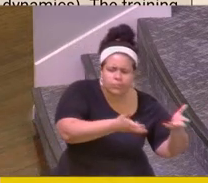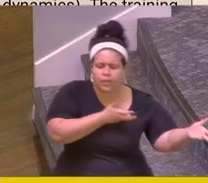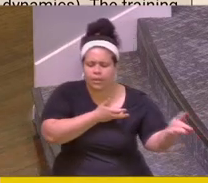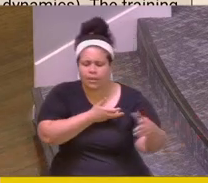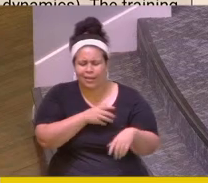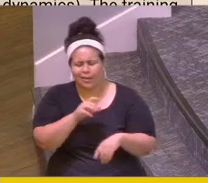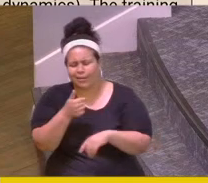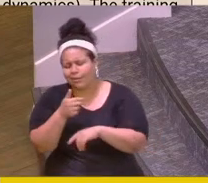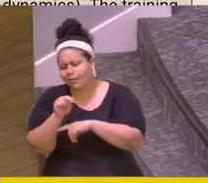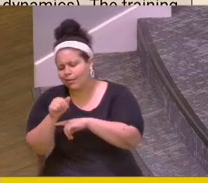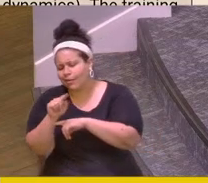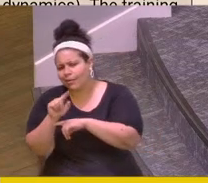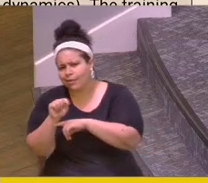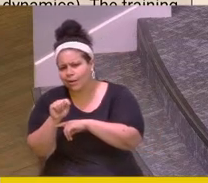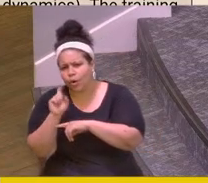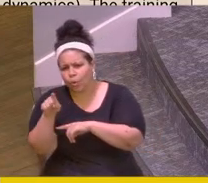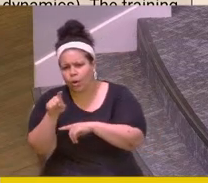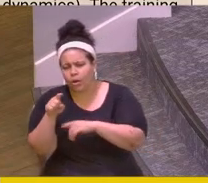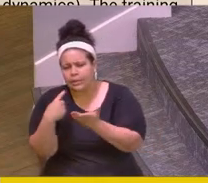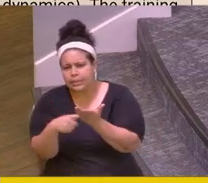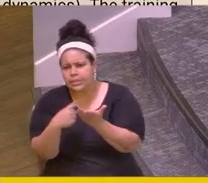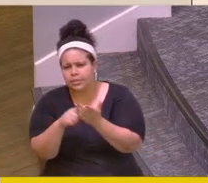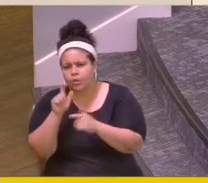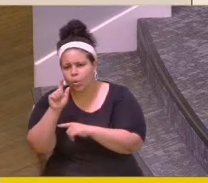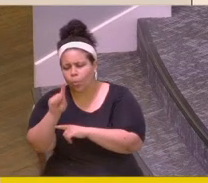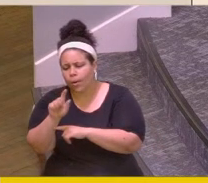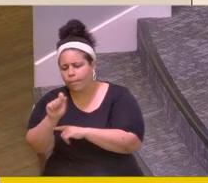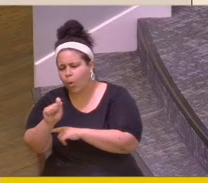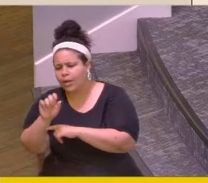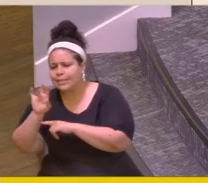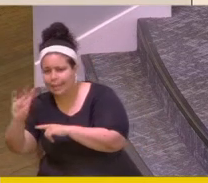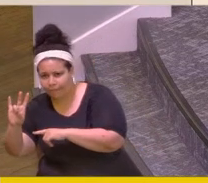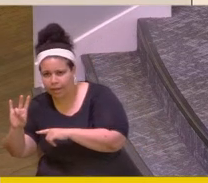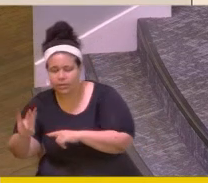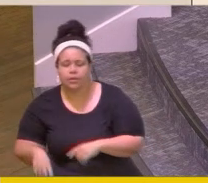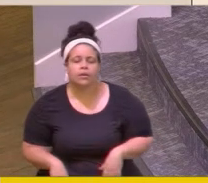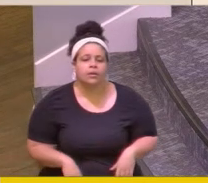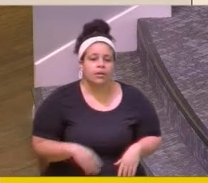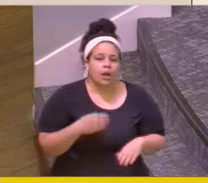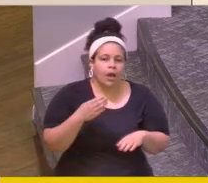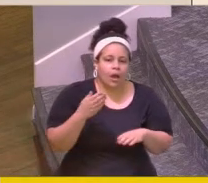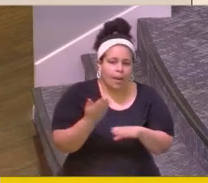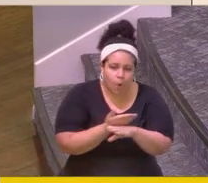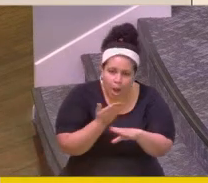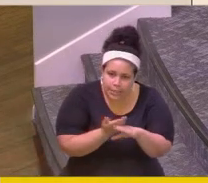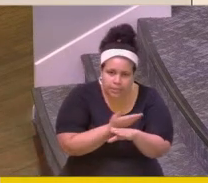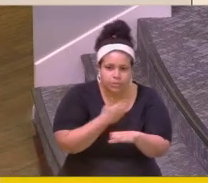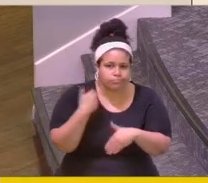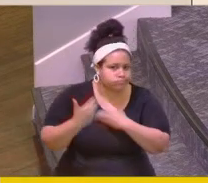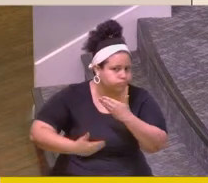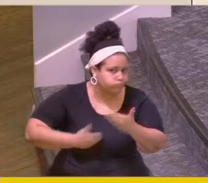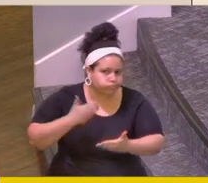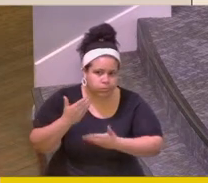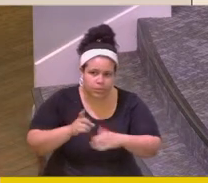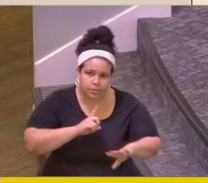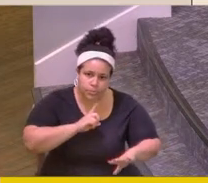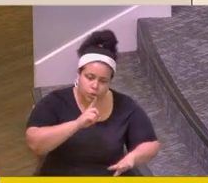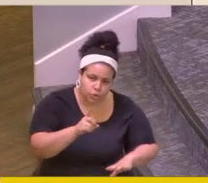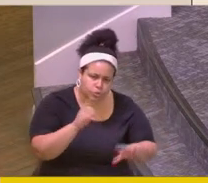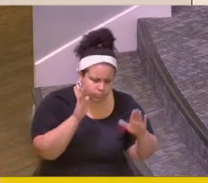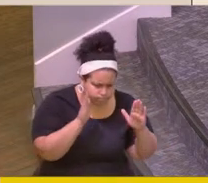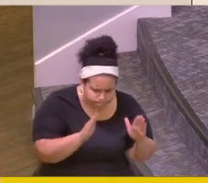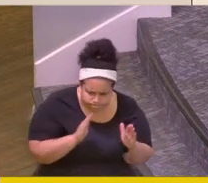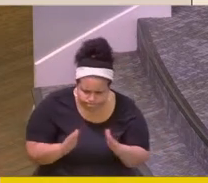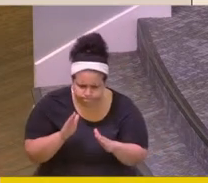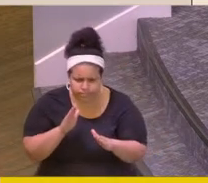on standard 1.7, operational processes and procedures to ensure organizational effectiveness.